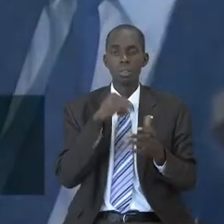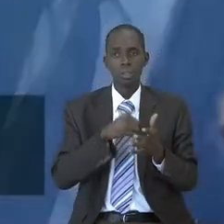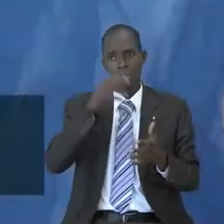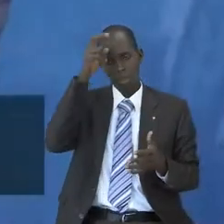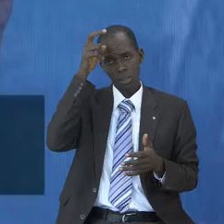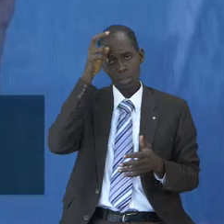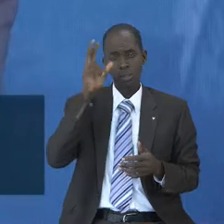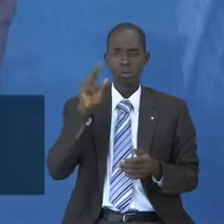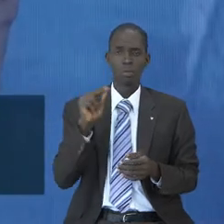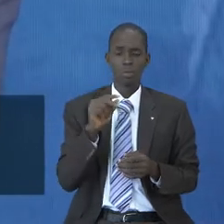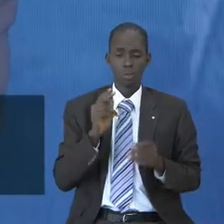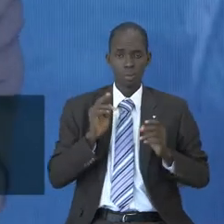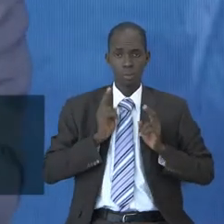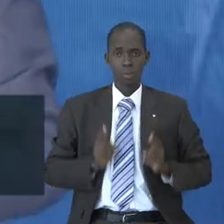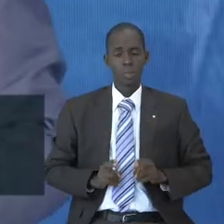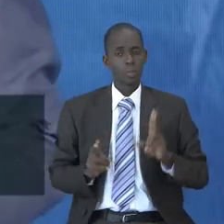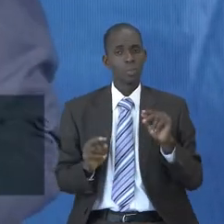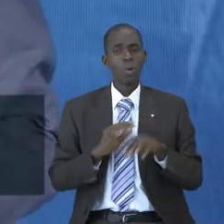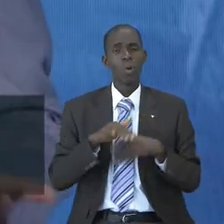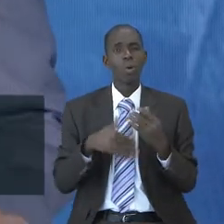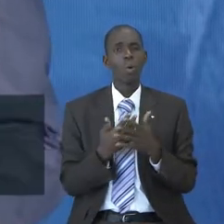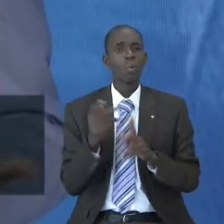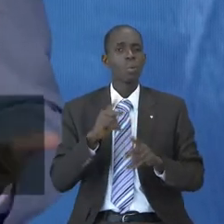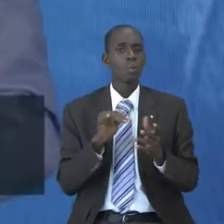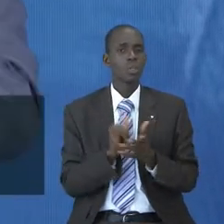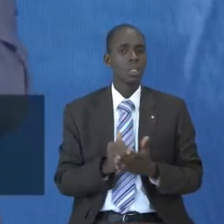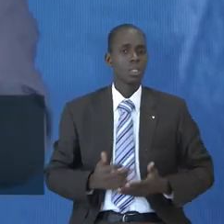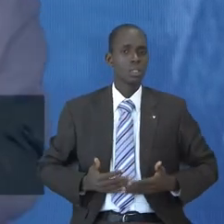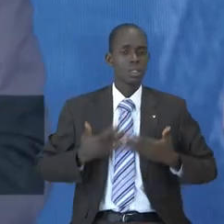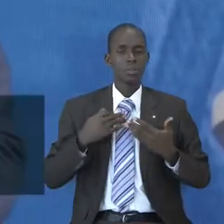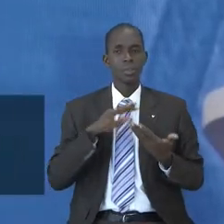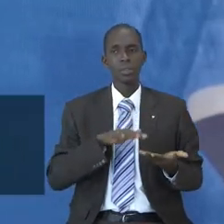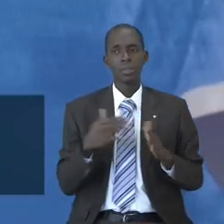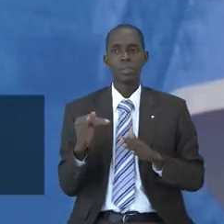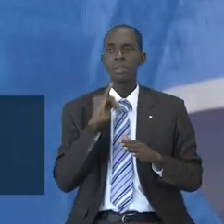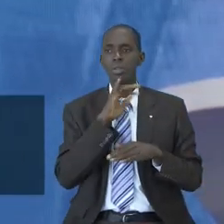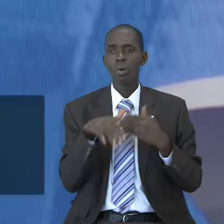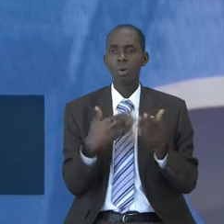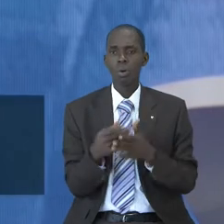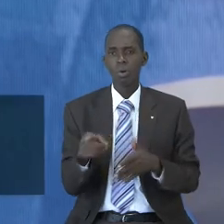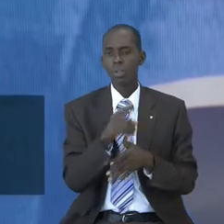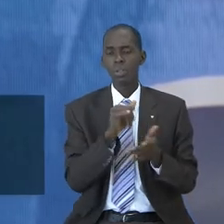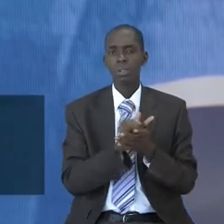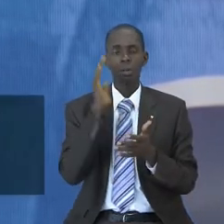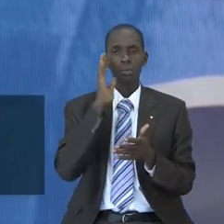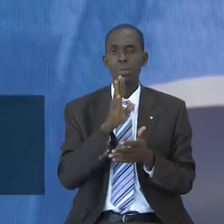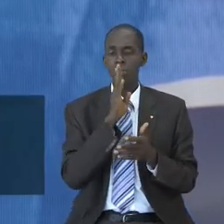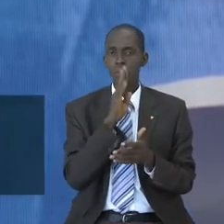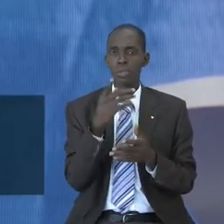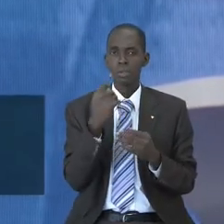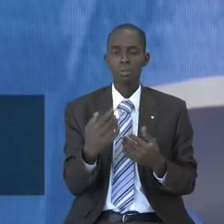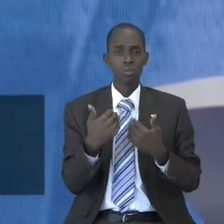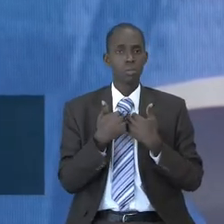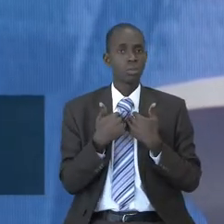all. All those people that have lived and died, is it any of them that will be the possessor? No. The